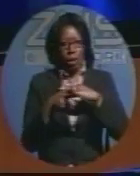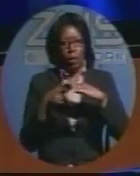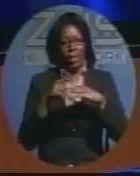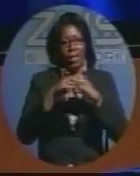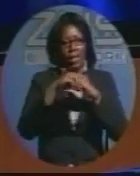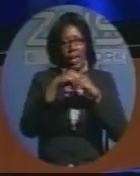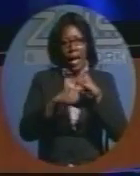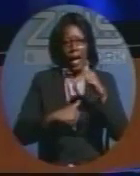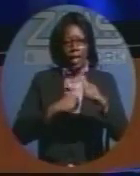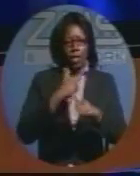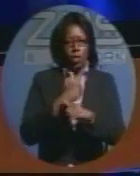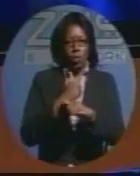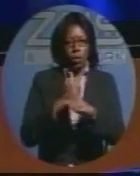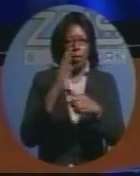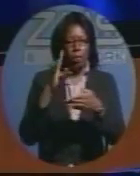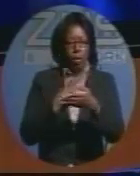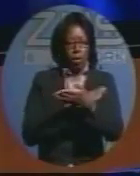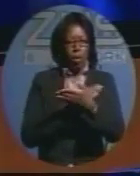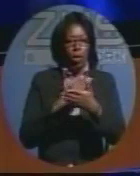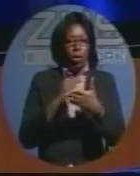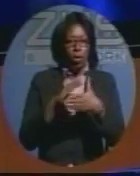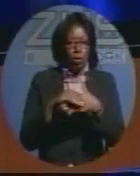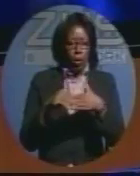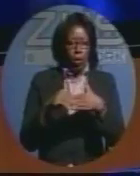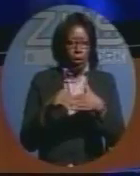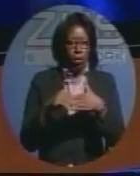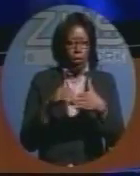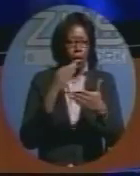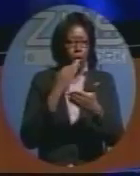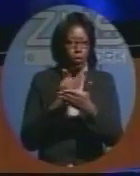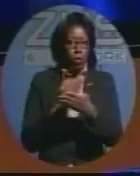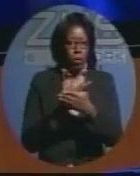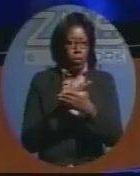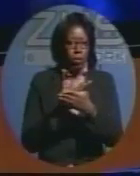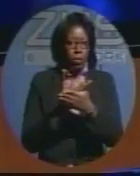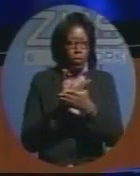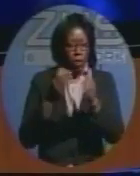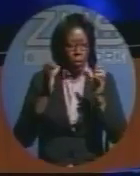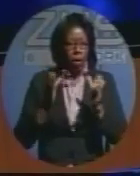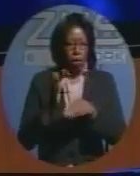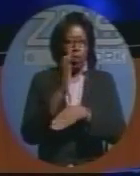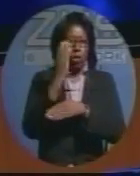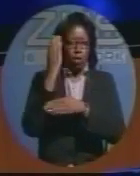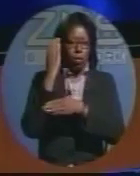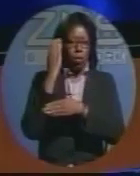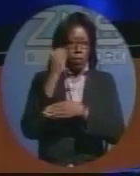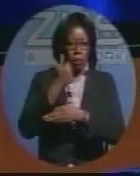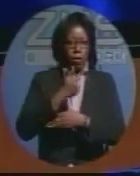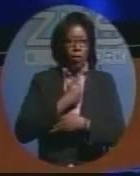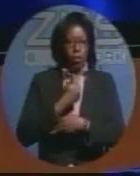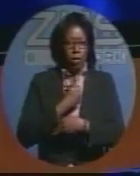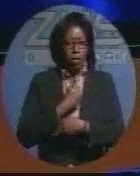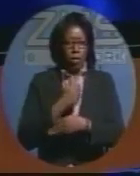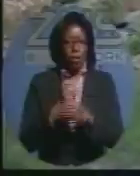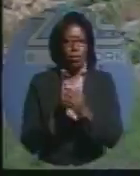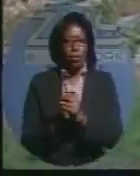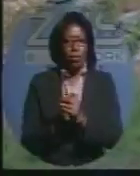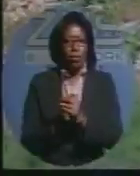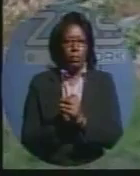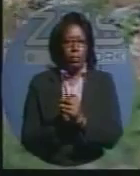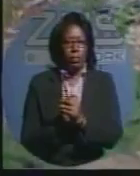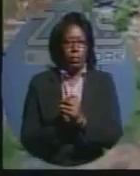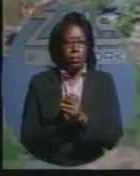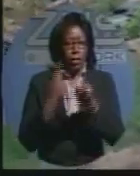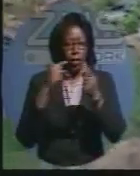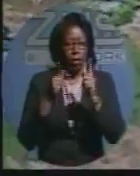annual $500 million food bill while encouraging more consumers to become more self-sufficient. In